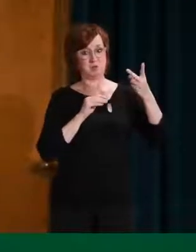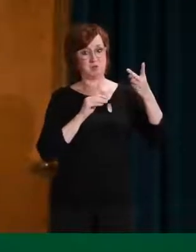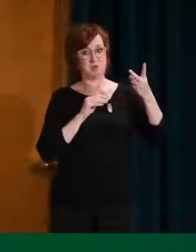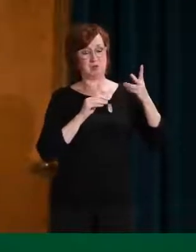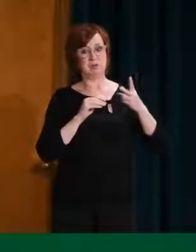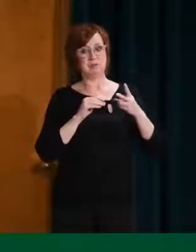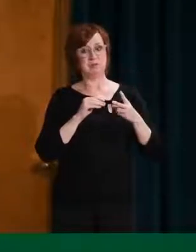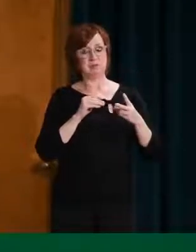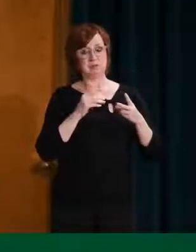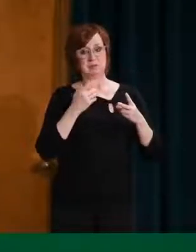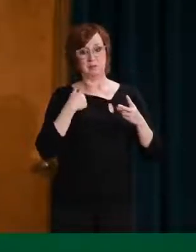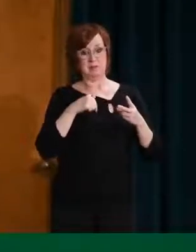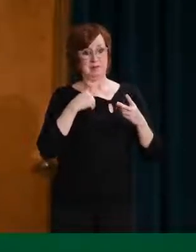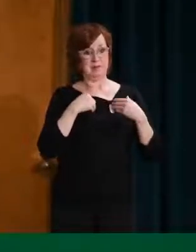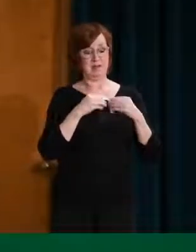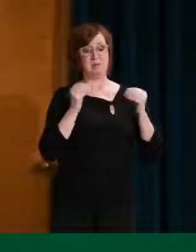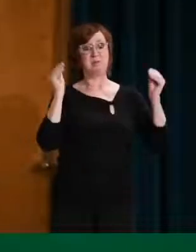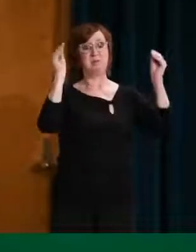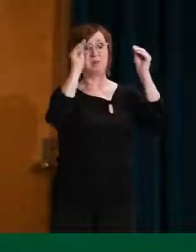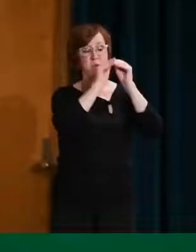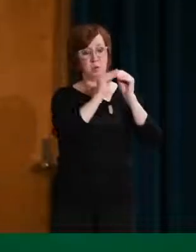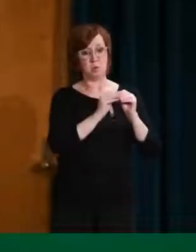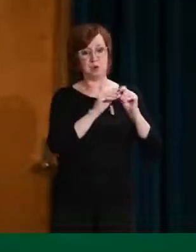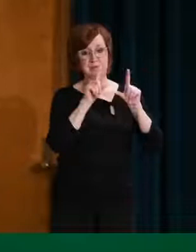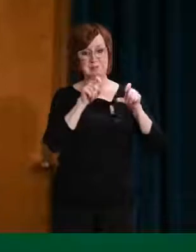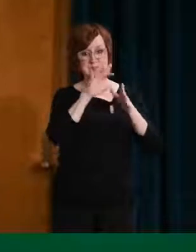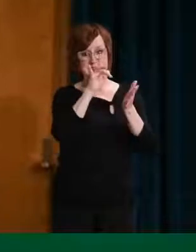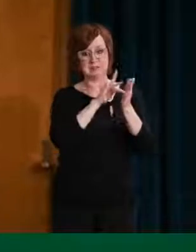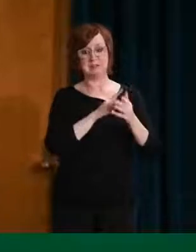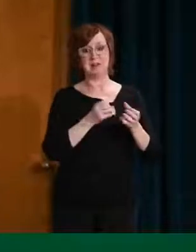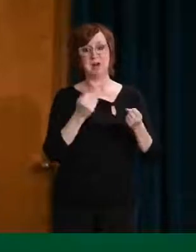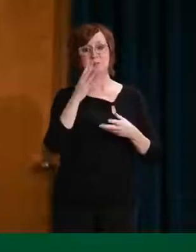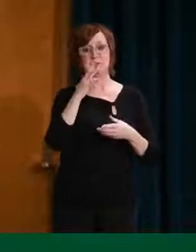has been greatly improved over the course of the last few weeks. With respect to